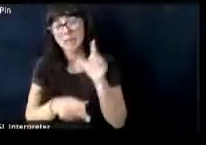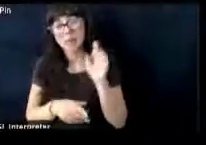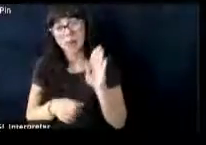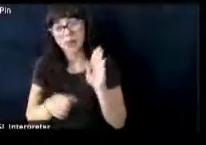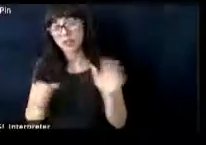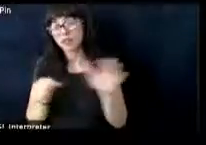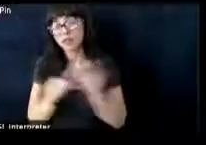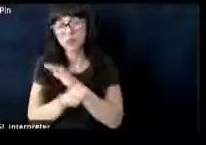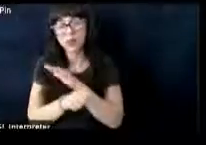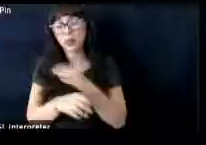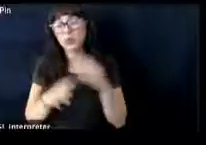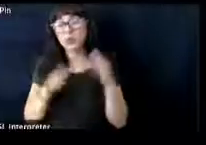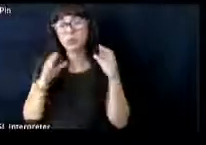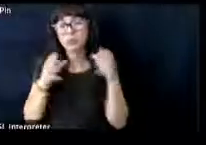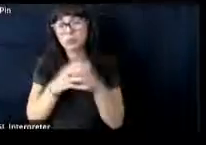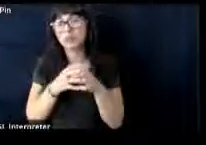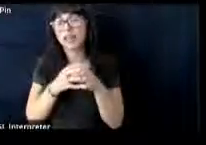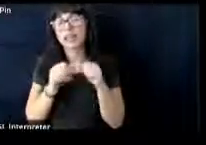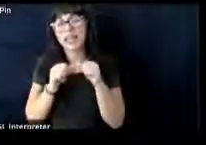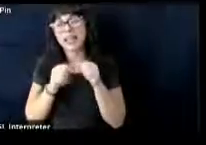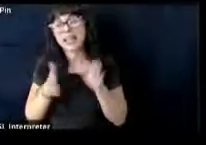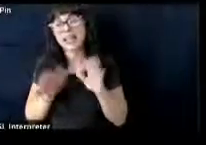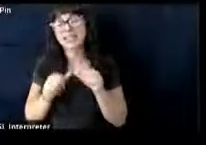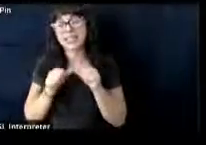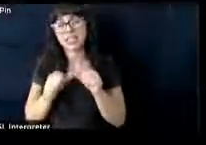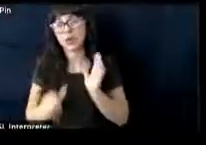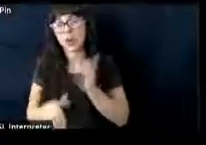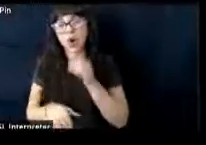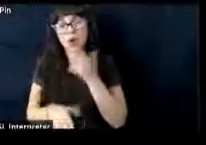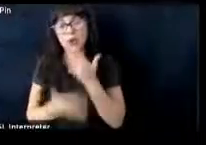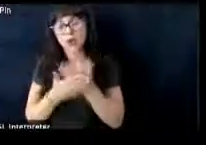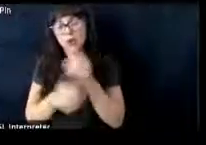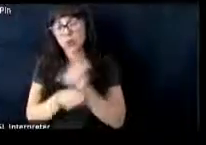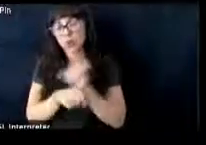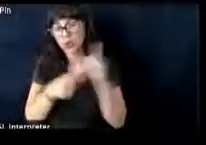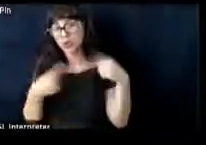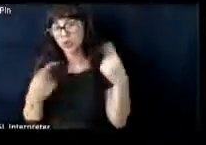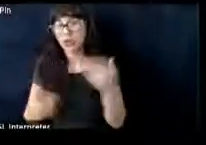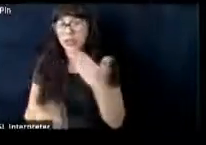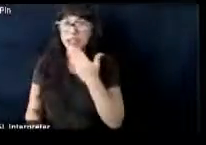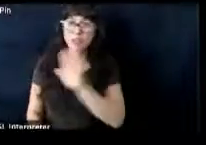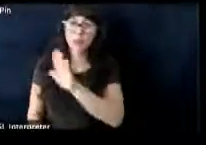continue the good work that we have done. Thank you very much for your time.